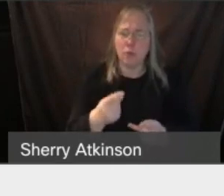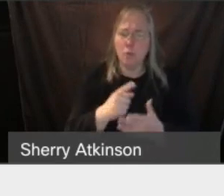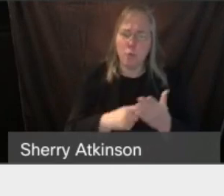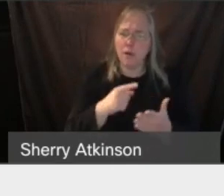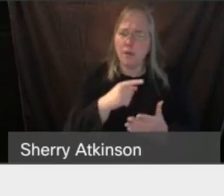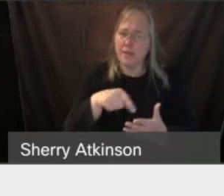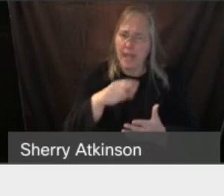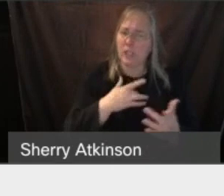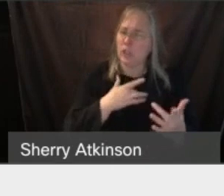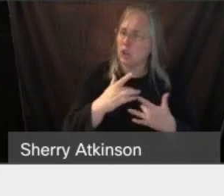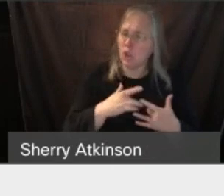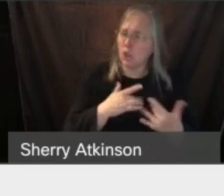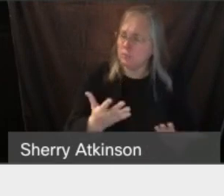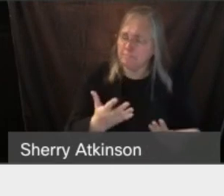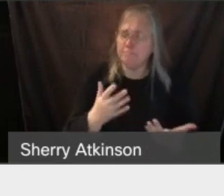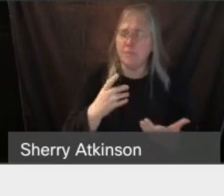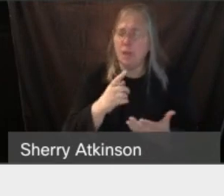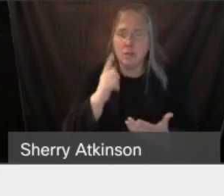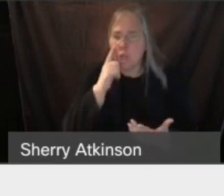What are they watching?